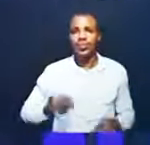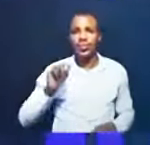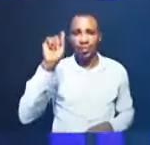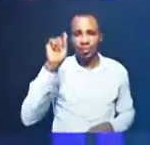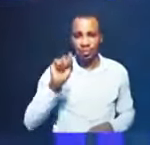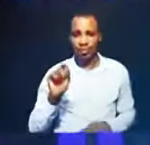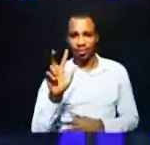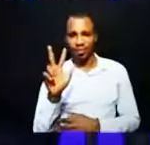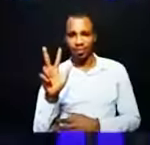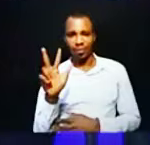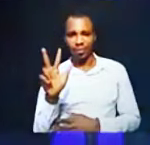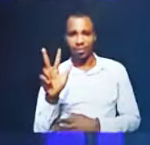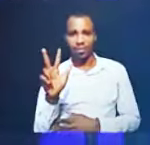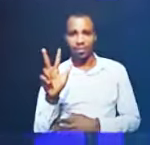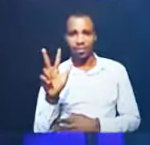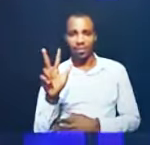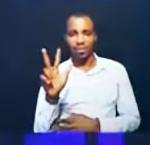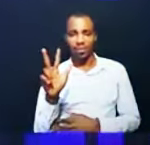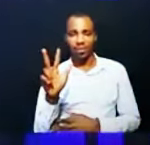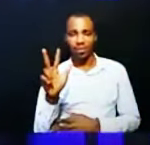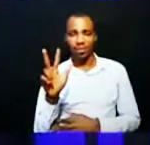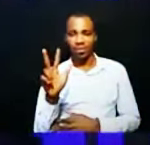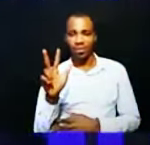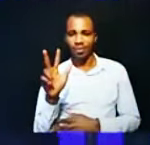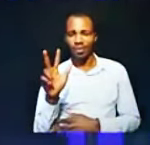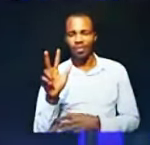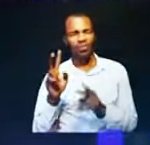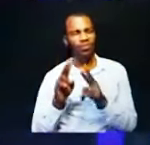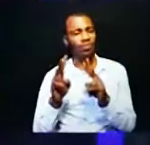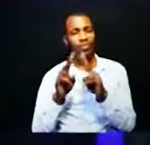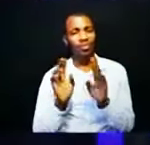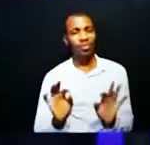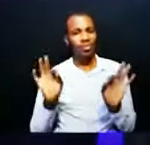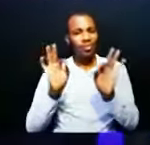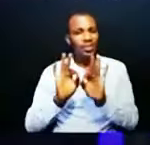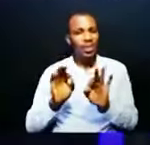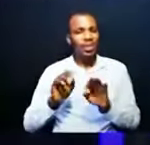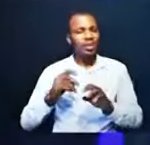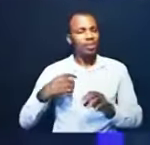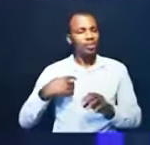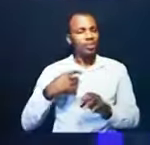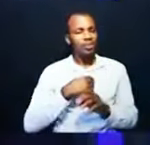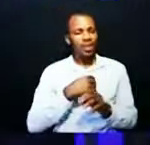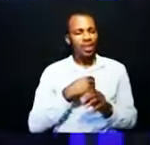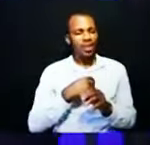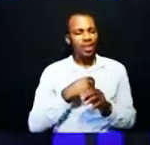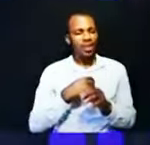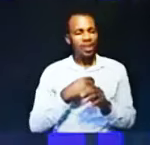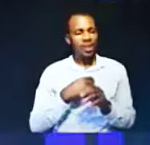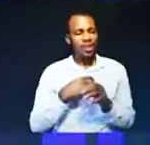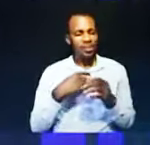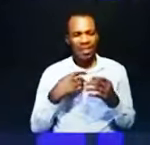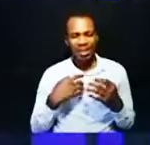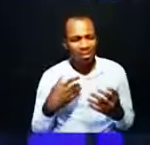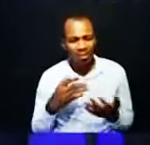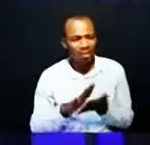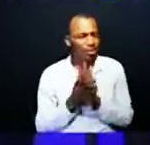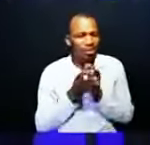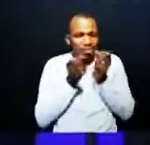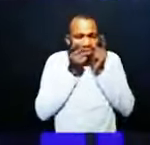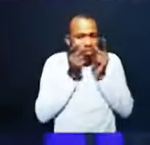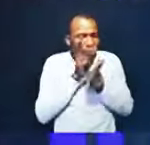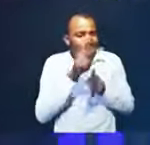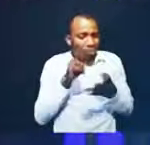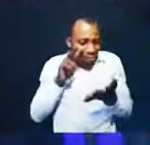Verse 3. Very important verse. And sometimes I wonder why we don't apply this